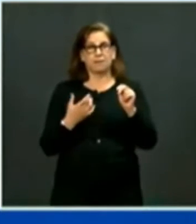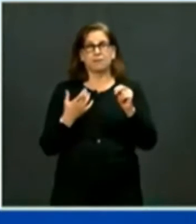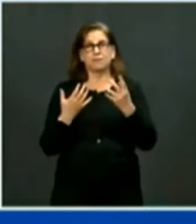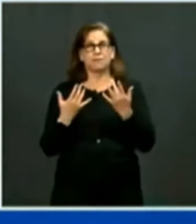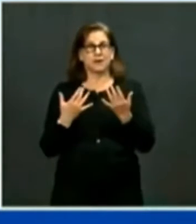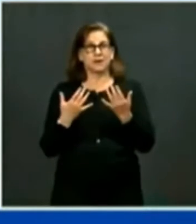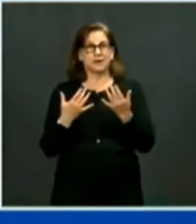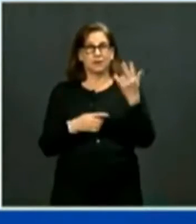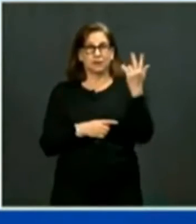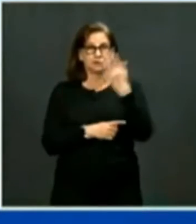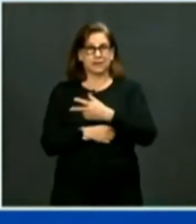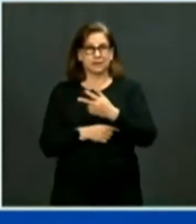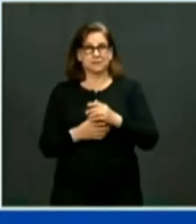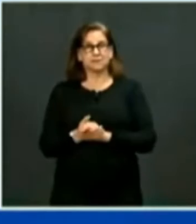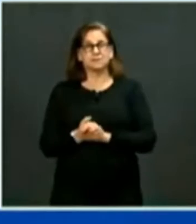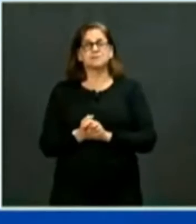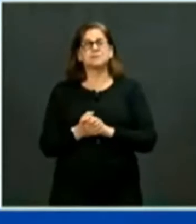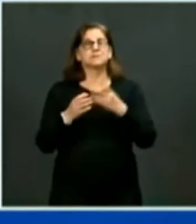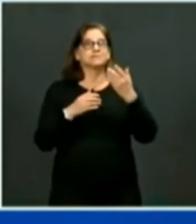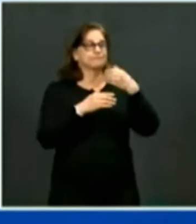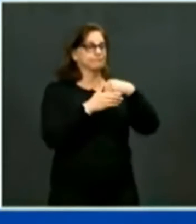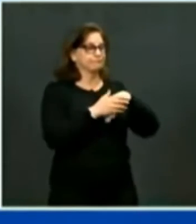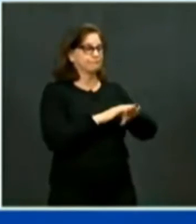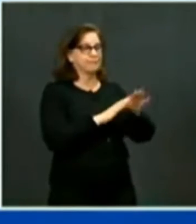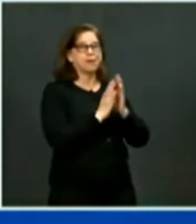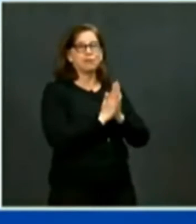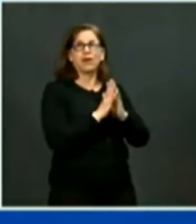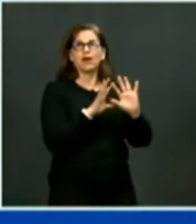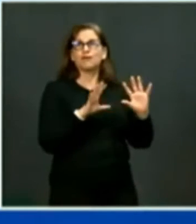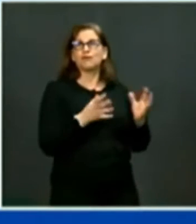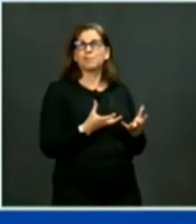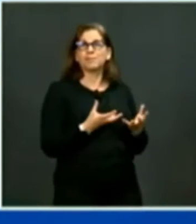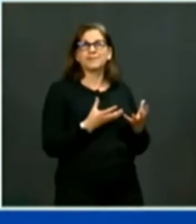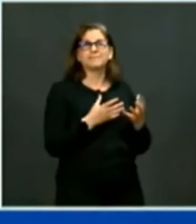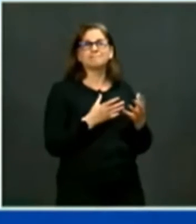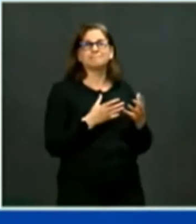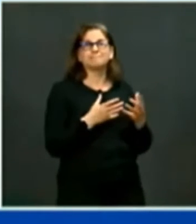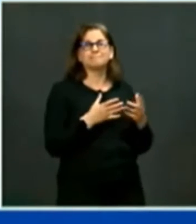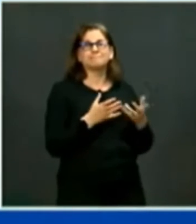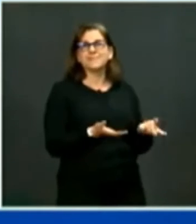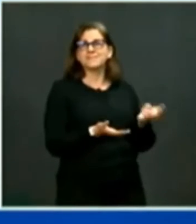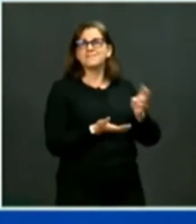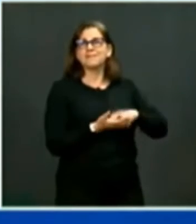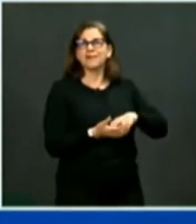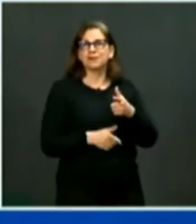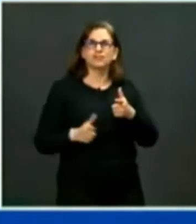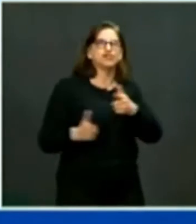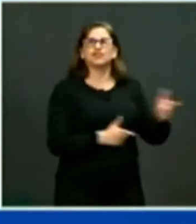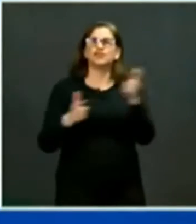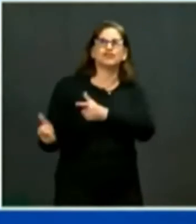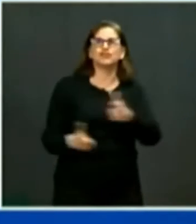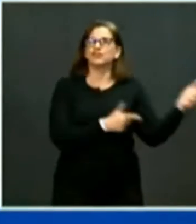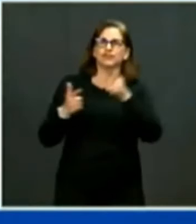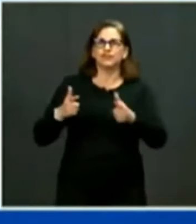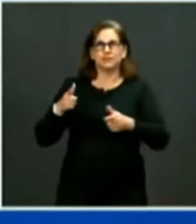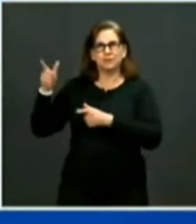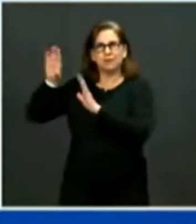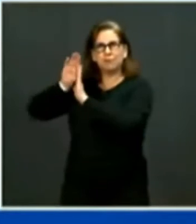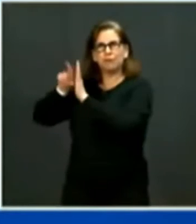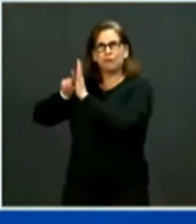And I three, remember that. reauthorize the Violence Against Women Act, which the so-called